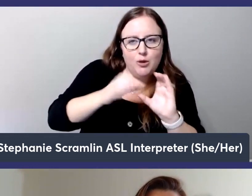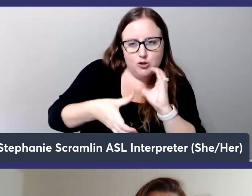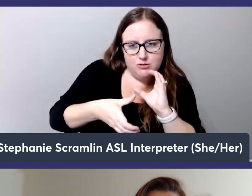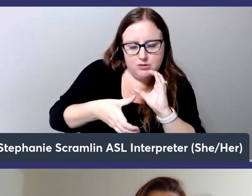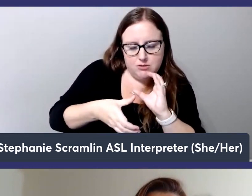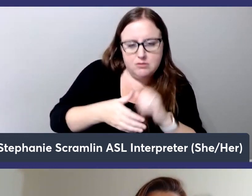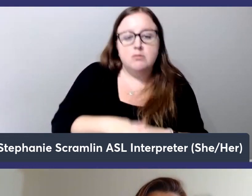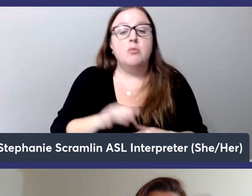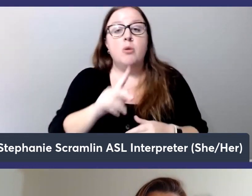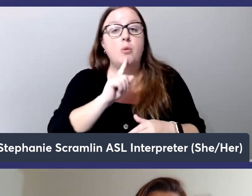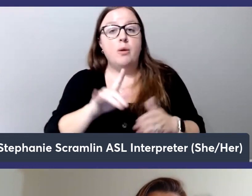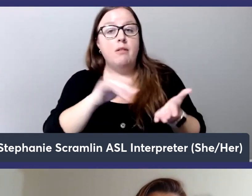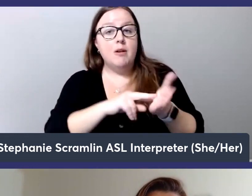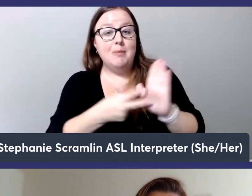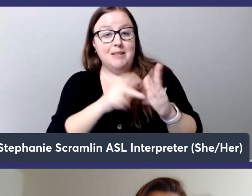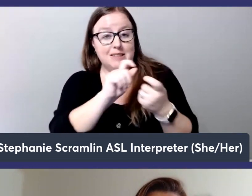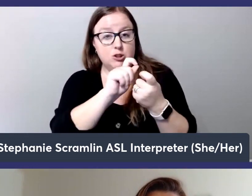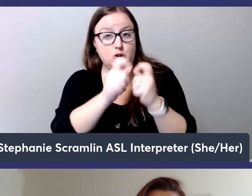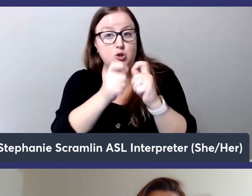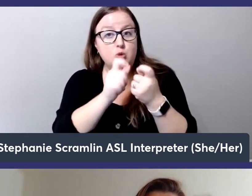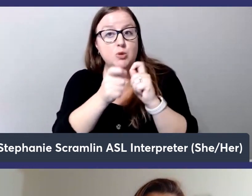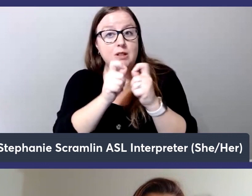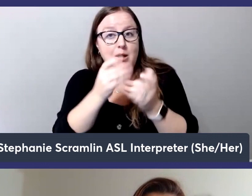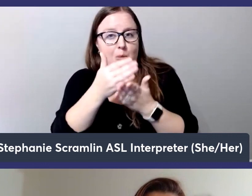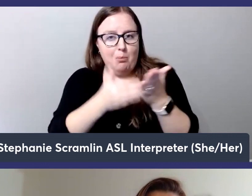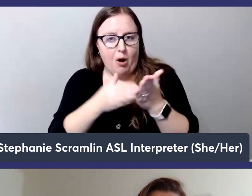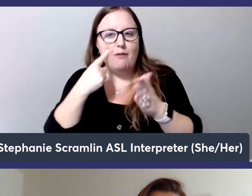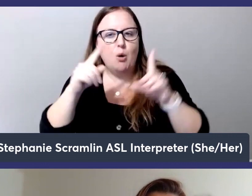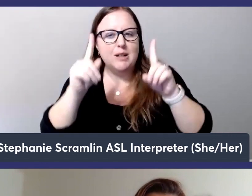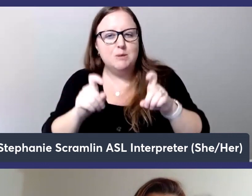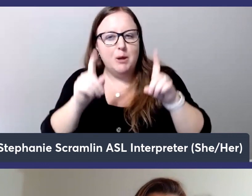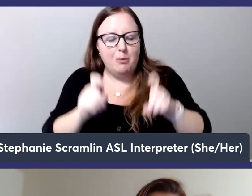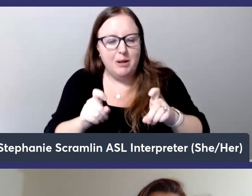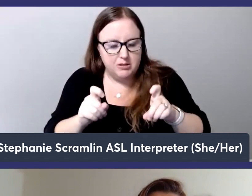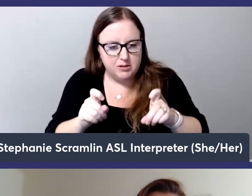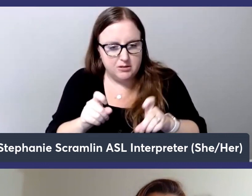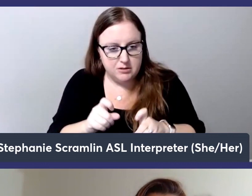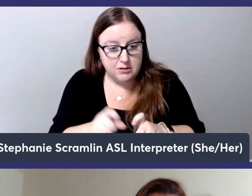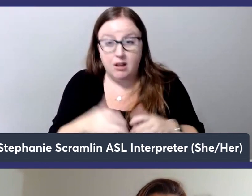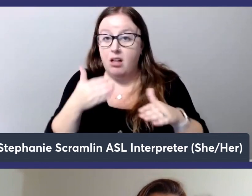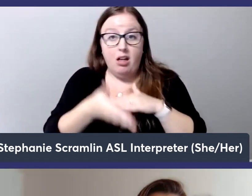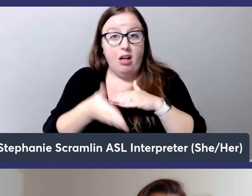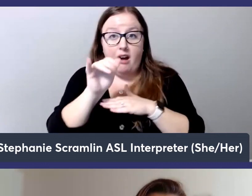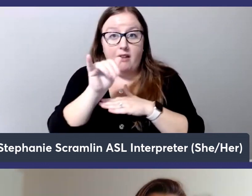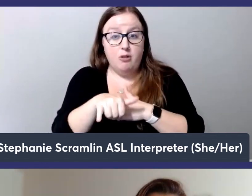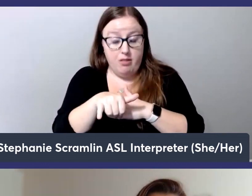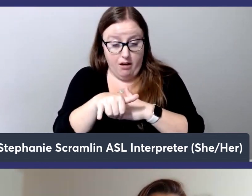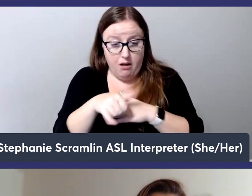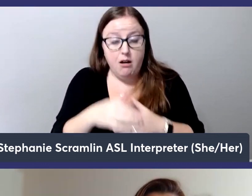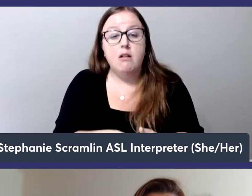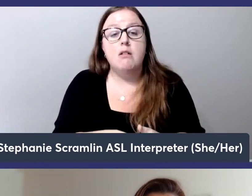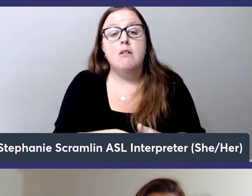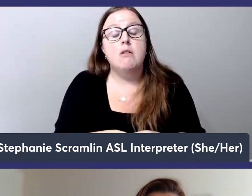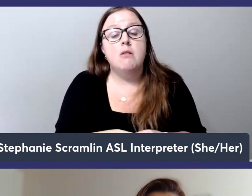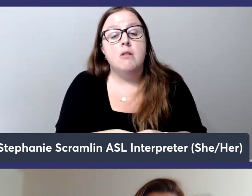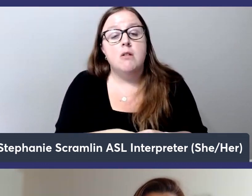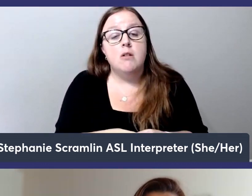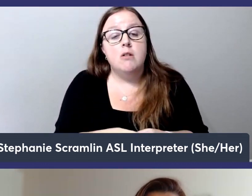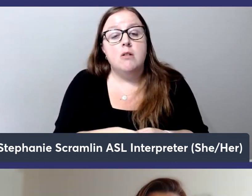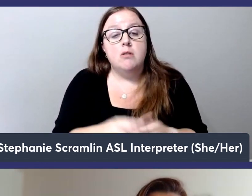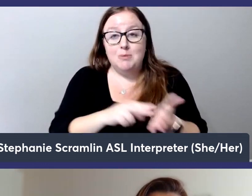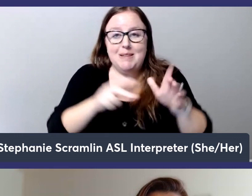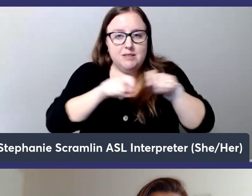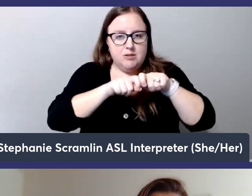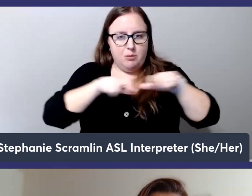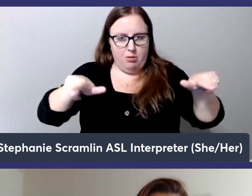that's essentially the tuning phase of rapid experimentation. And beyond this phase, you are getting into the deployment